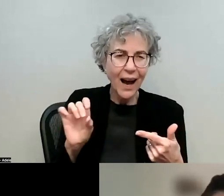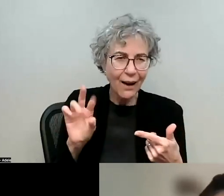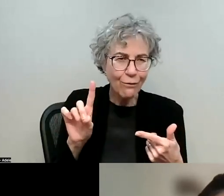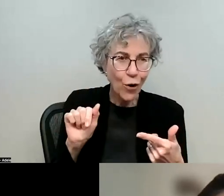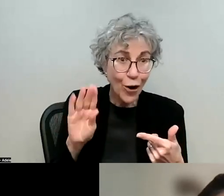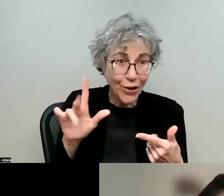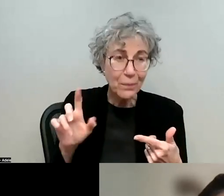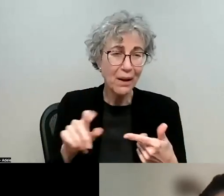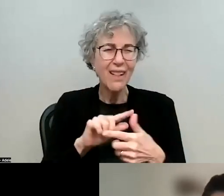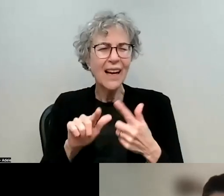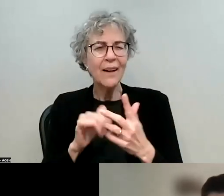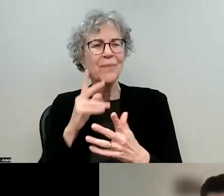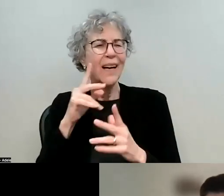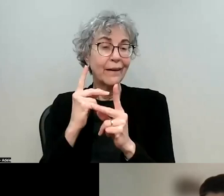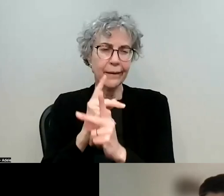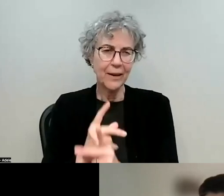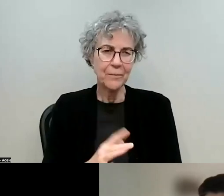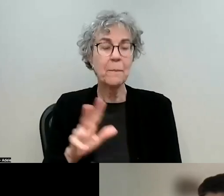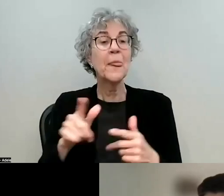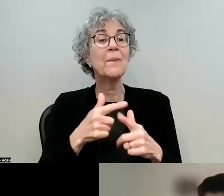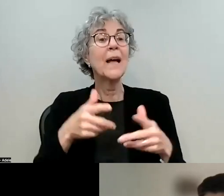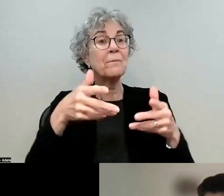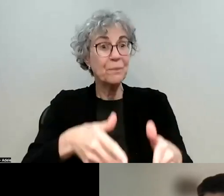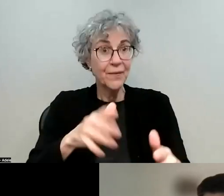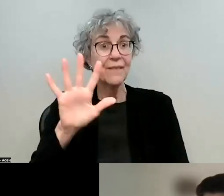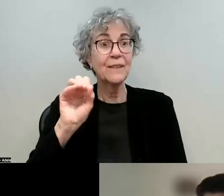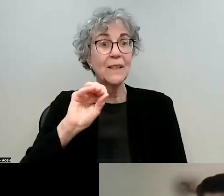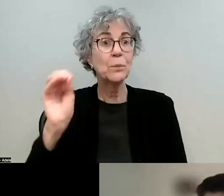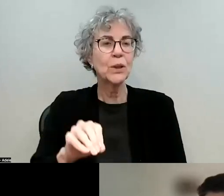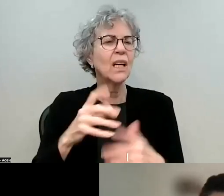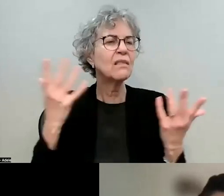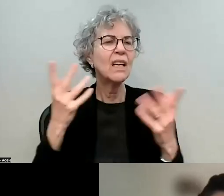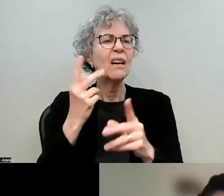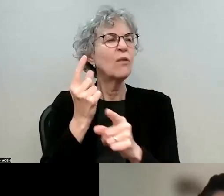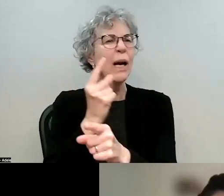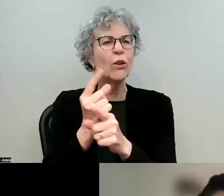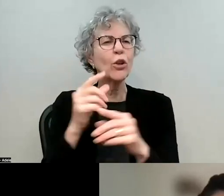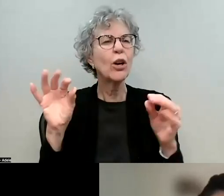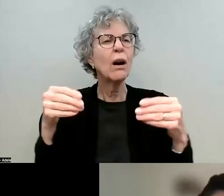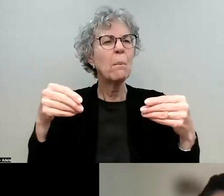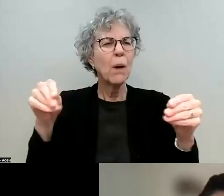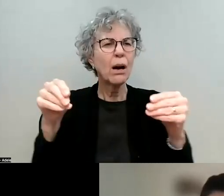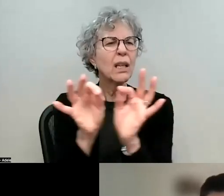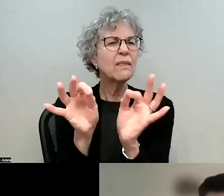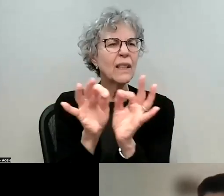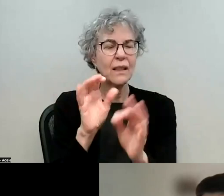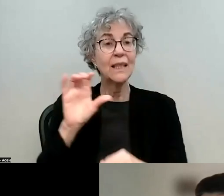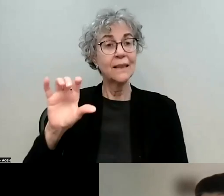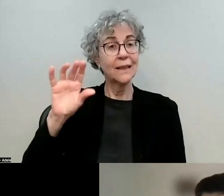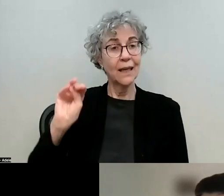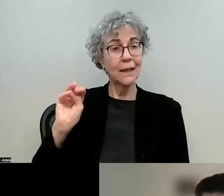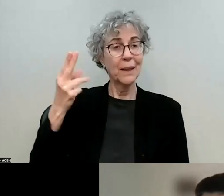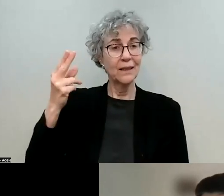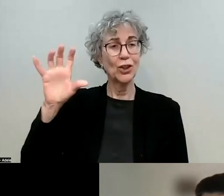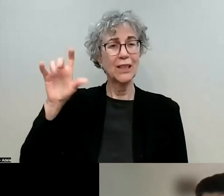calculations that go into that. And then 50% of the rental will just be market rate, which again, these are numbers that are set by CMHC in terms